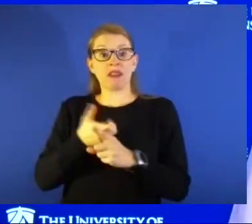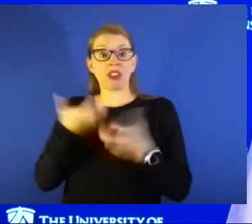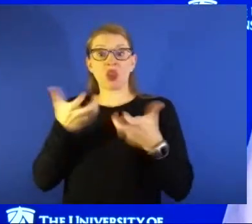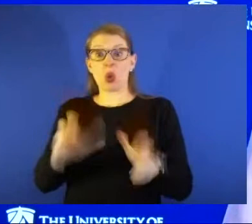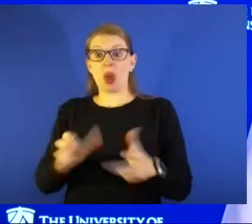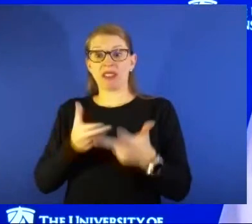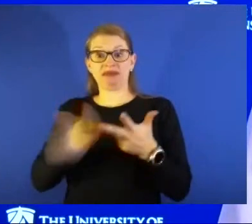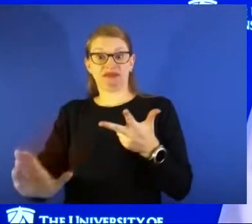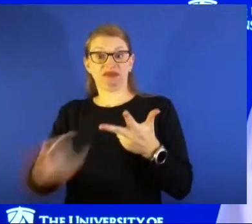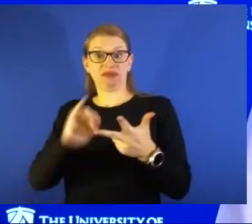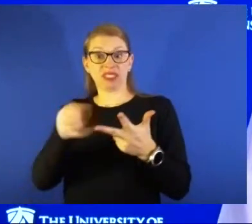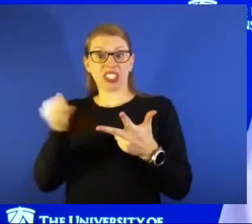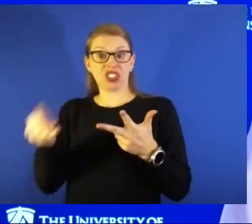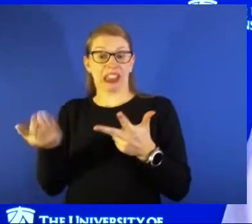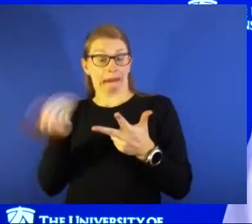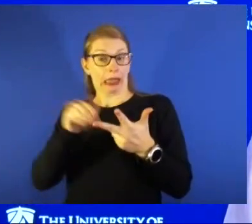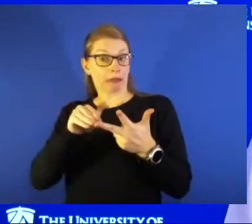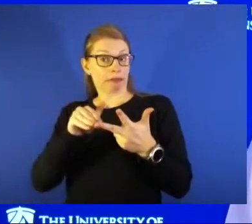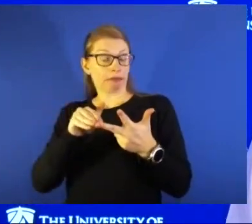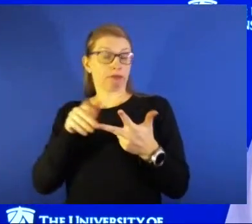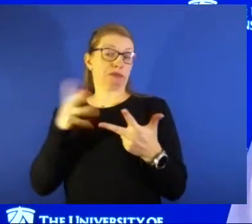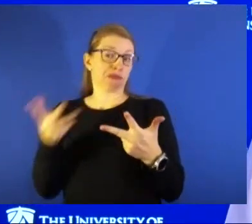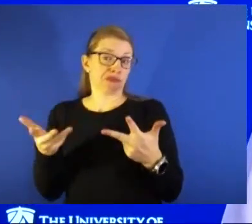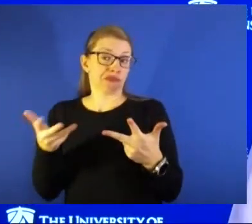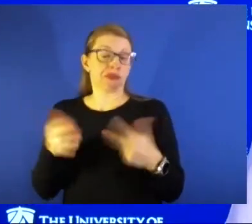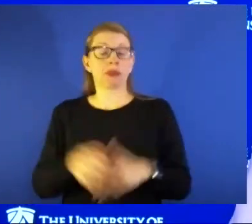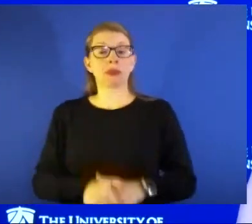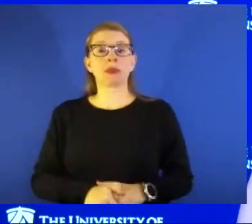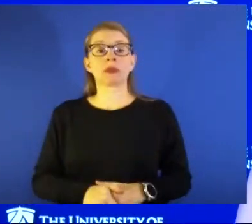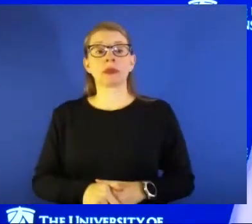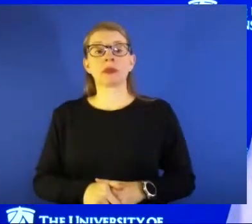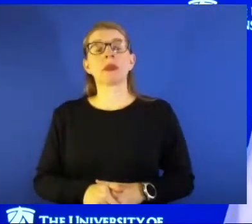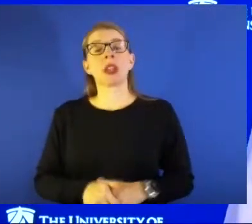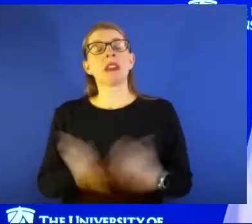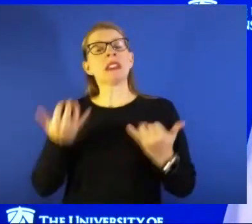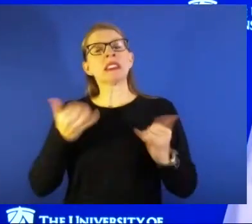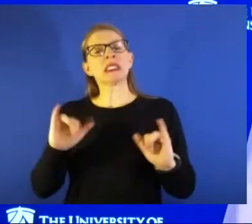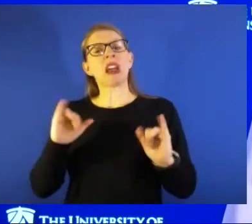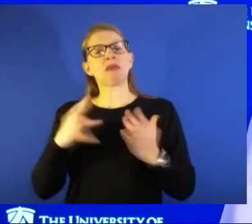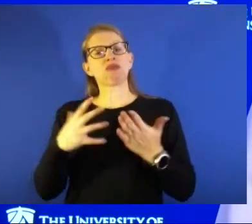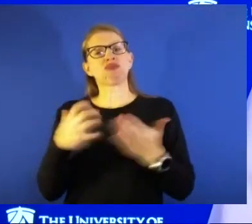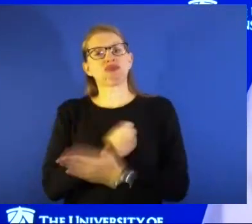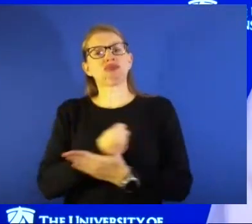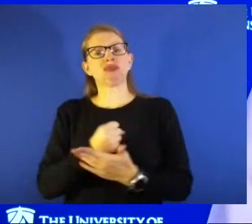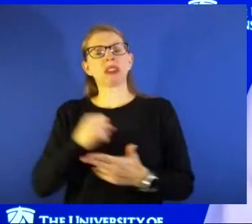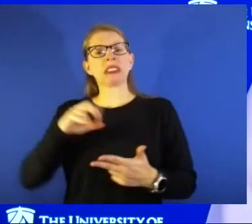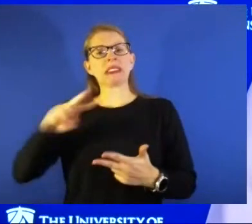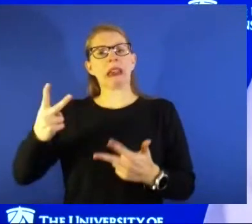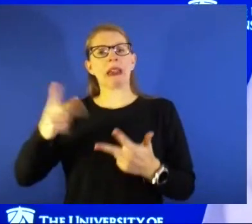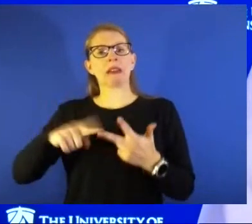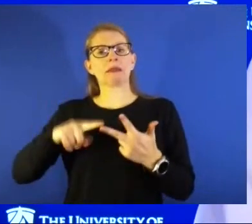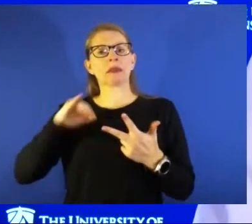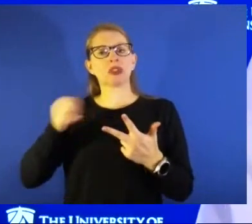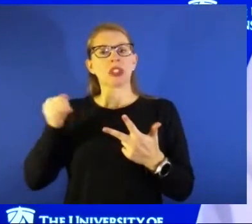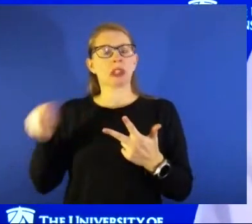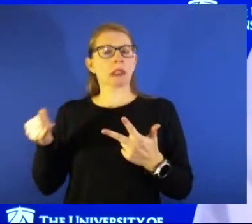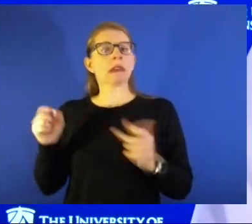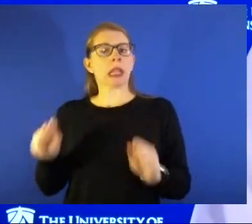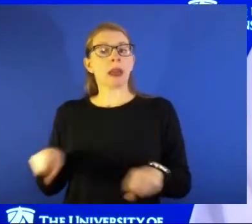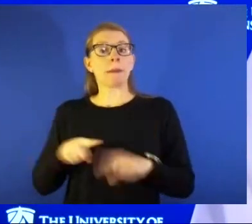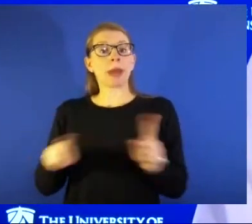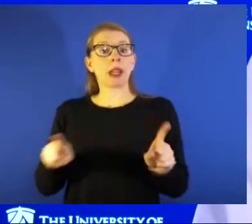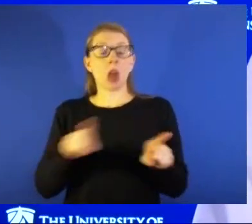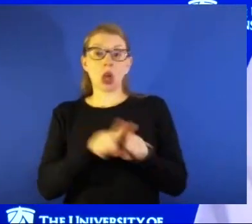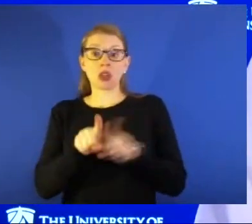Johnson & Johnson again? It is certainly still reasonable to get that second dose of Johnson & Johnson. But also, as we've heard, that mixing